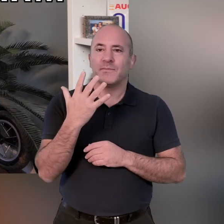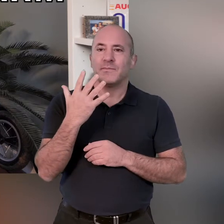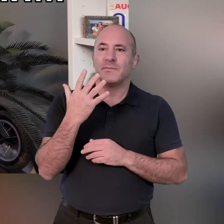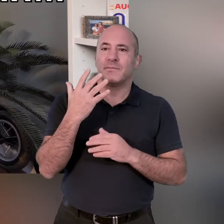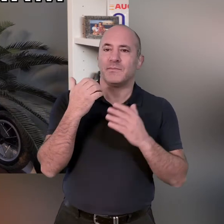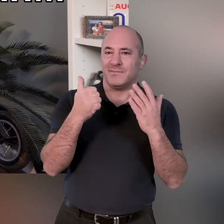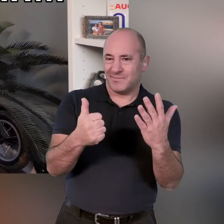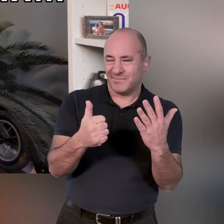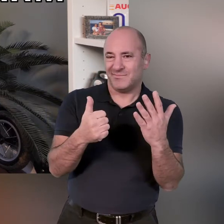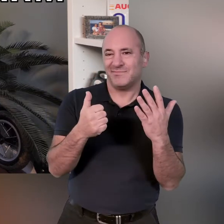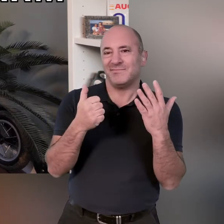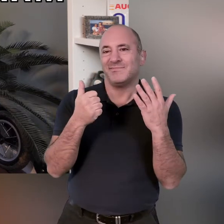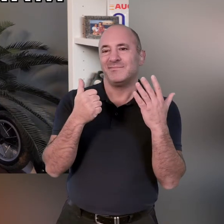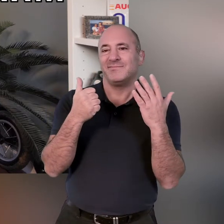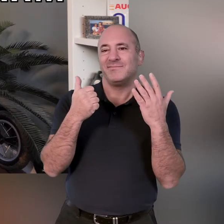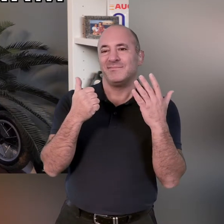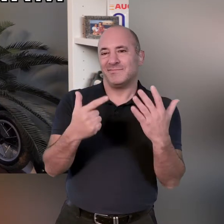5, 6,